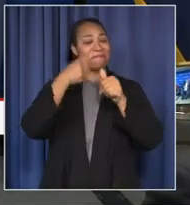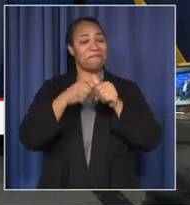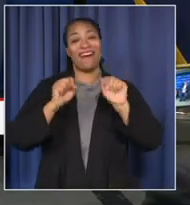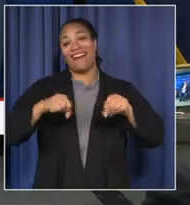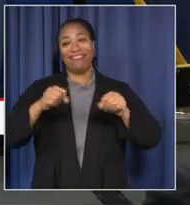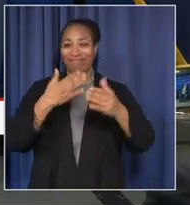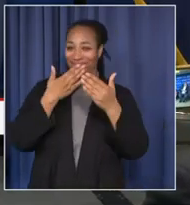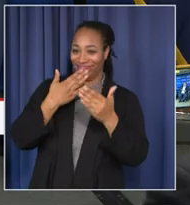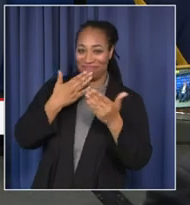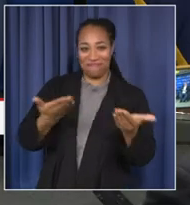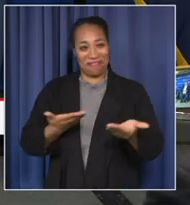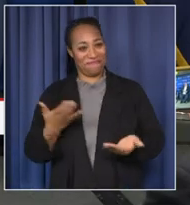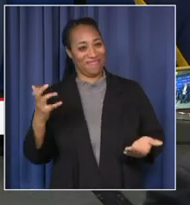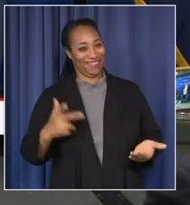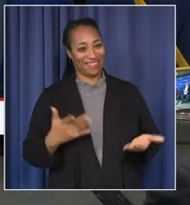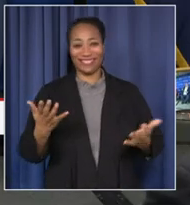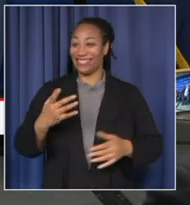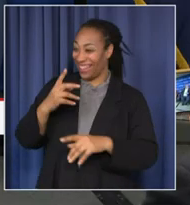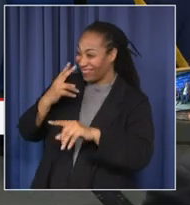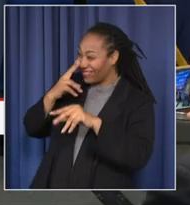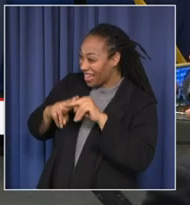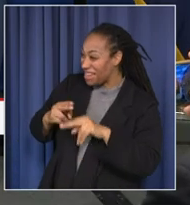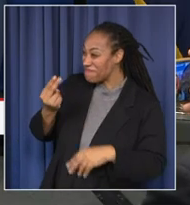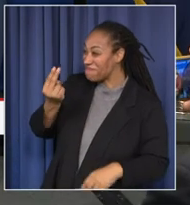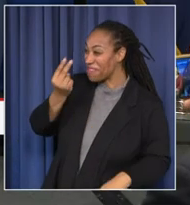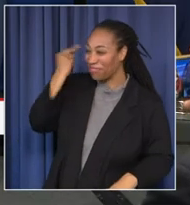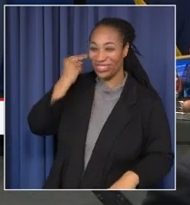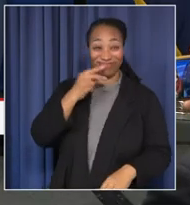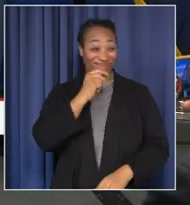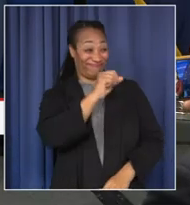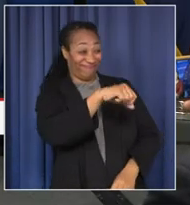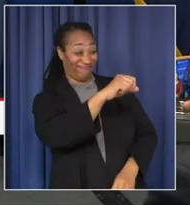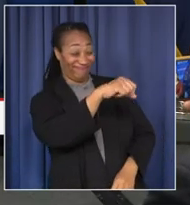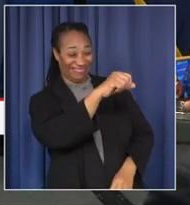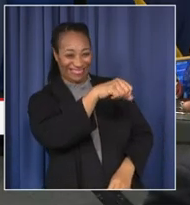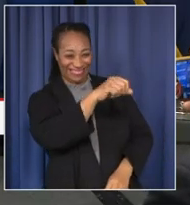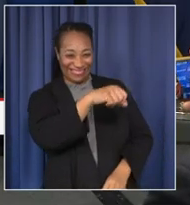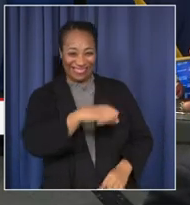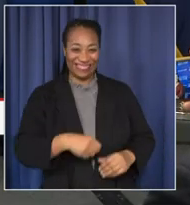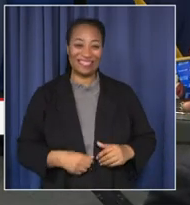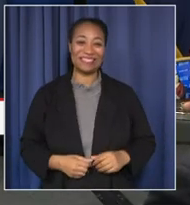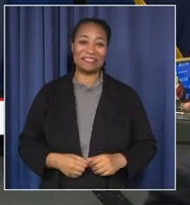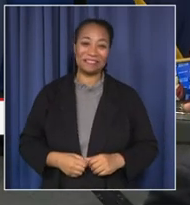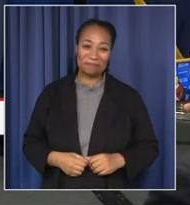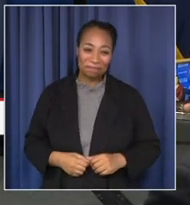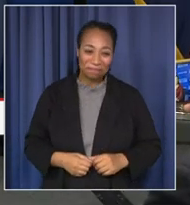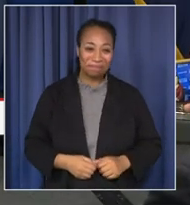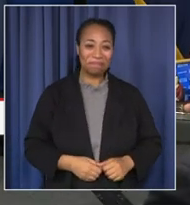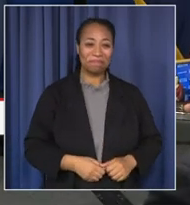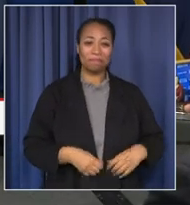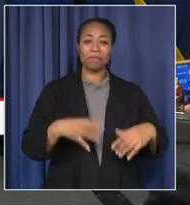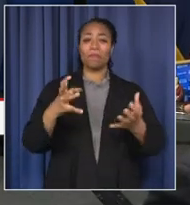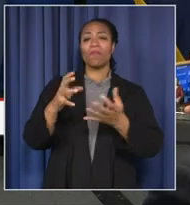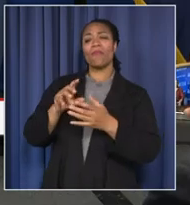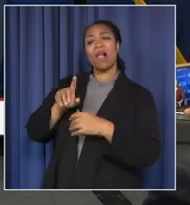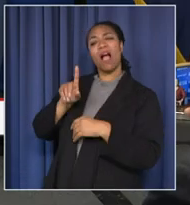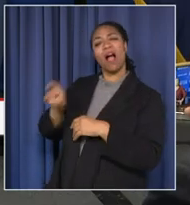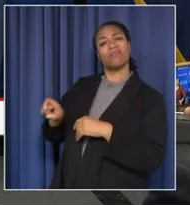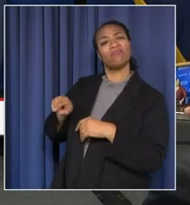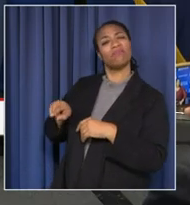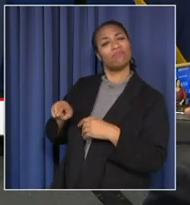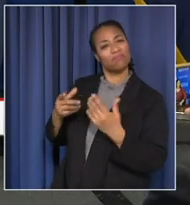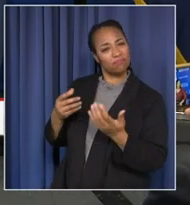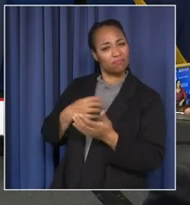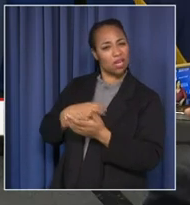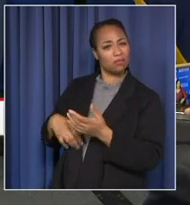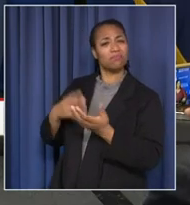Fun memories. So I wanted to start by talking a little bit about home rule. So D.C. has had home rule since 1973 and fought